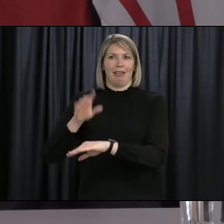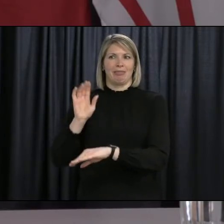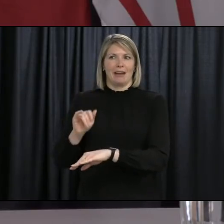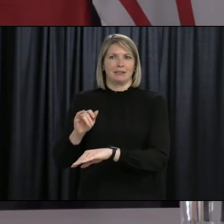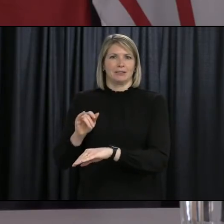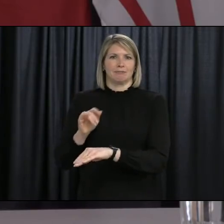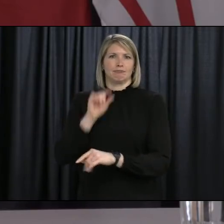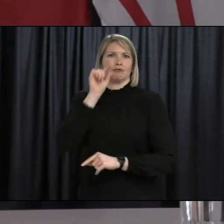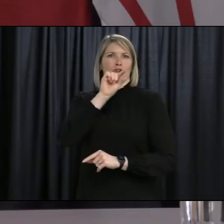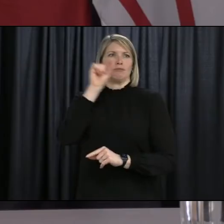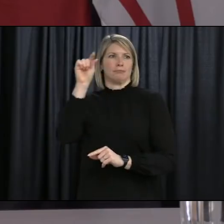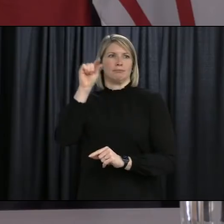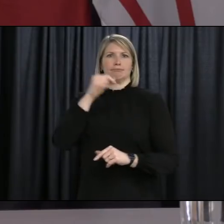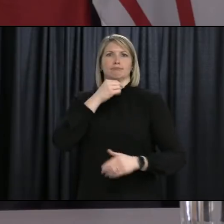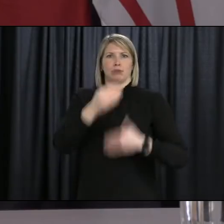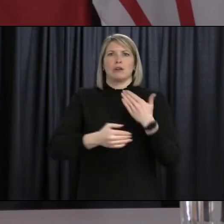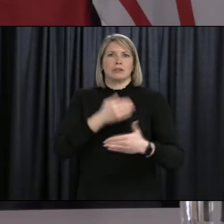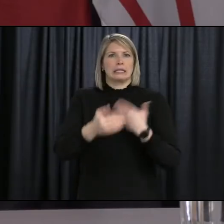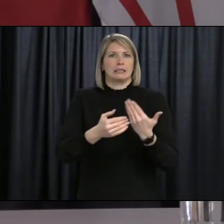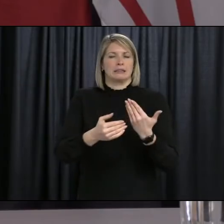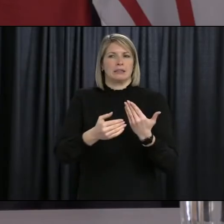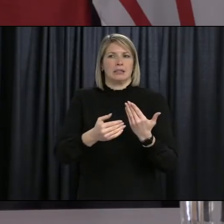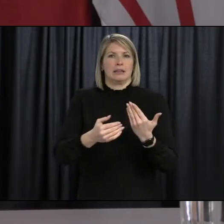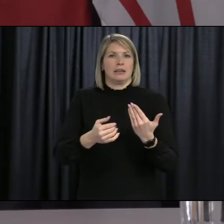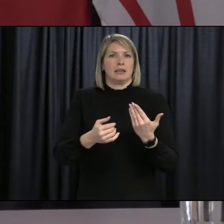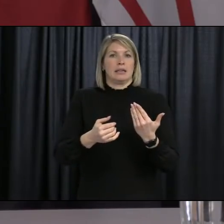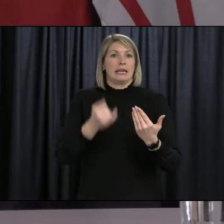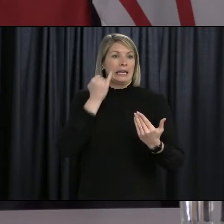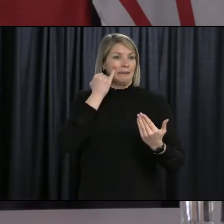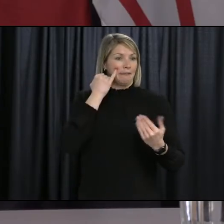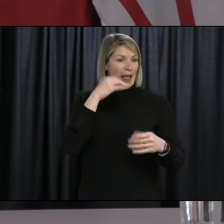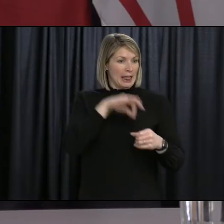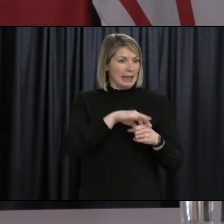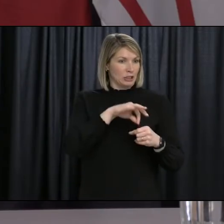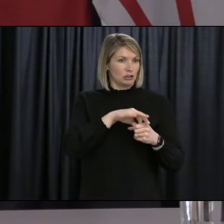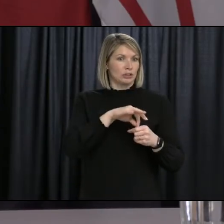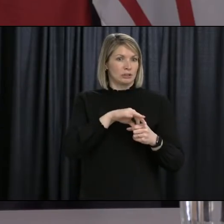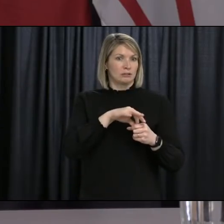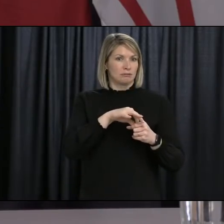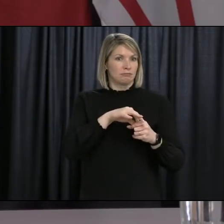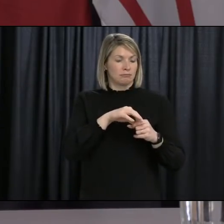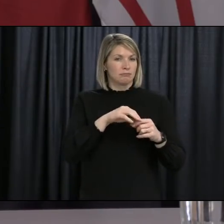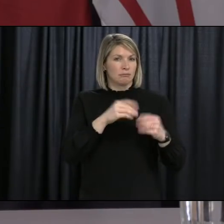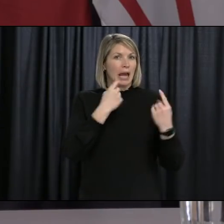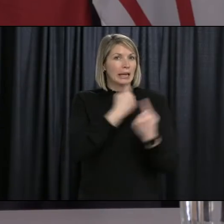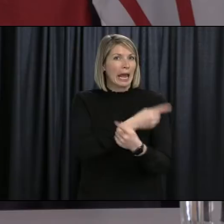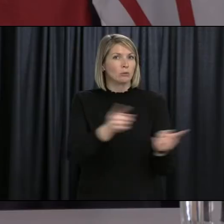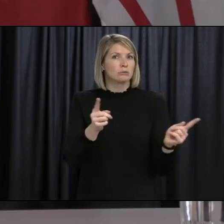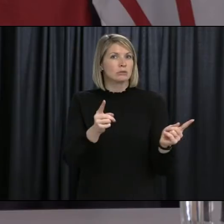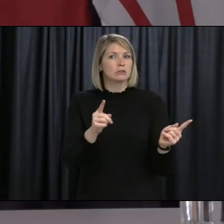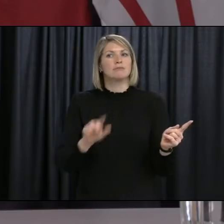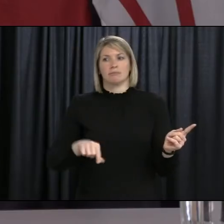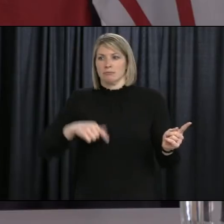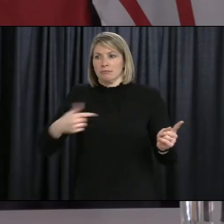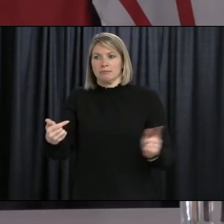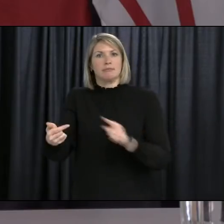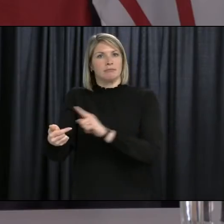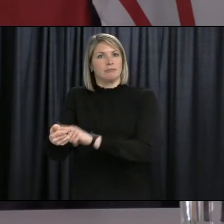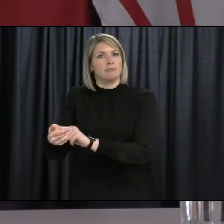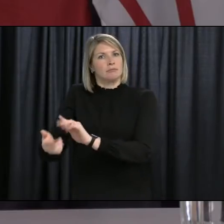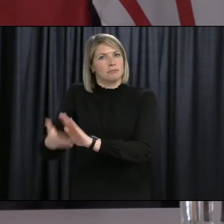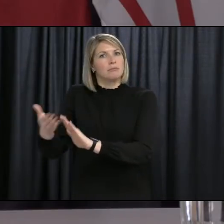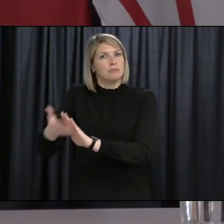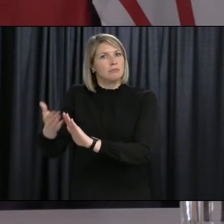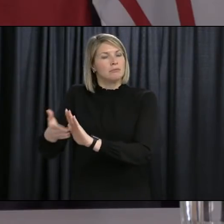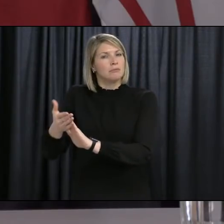we evaluated the decision to have an election, the numbers were very low, but we knew that we were in a COVID-19